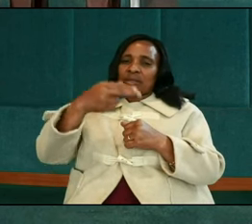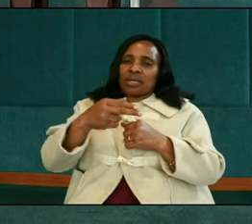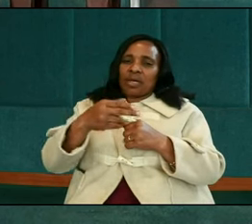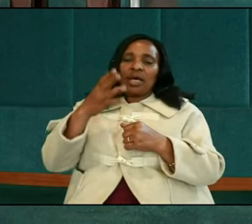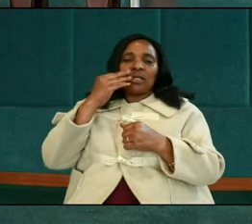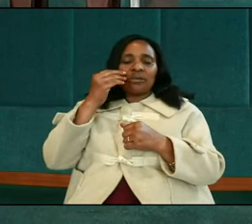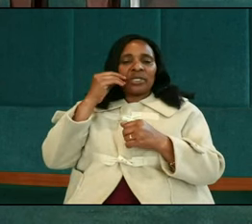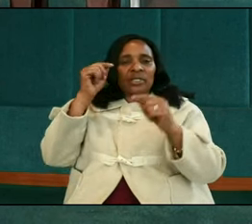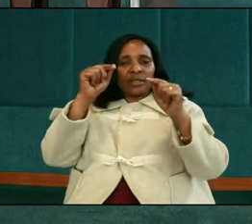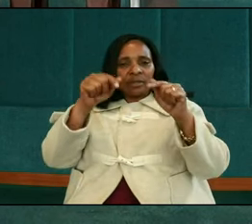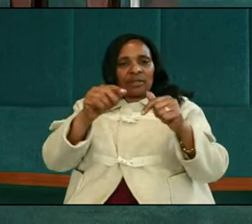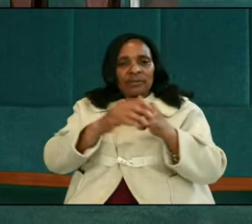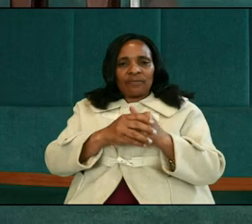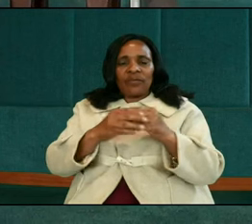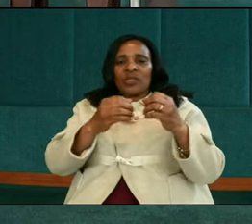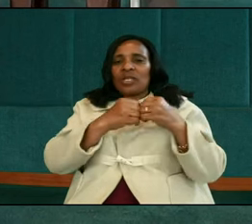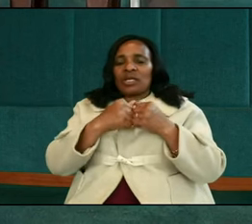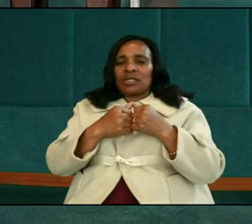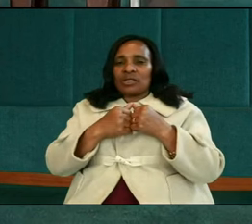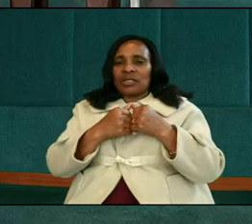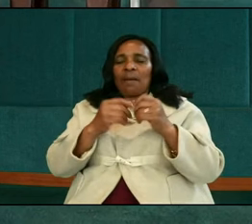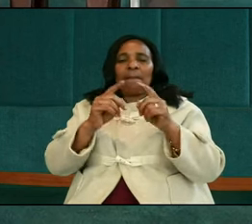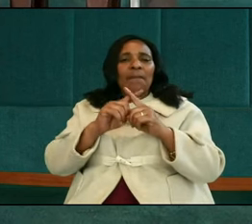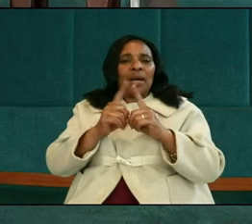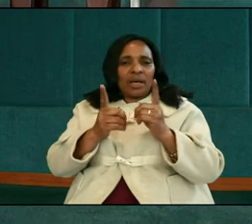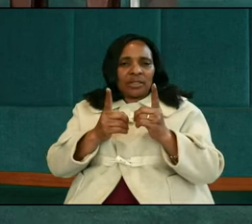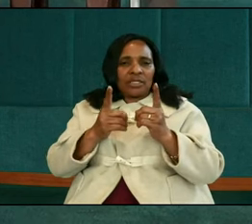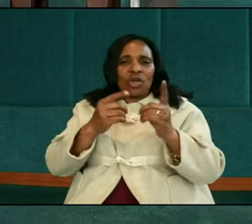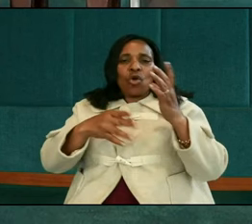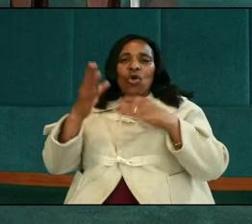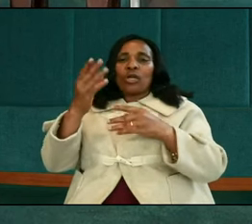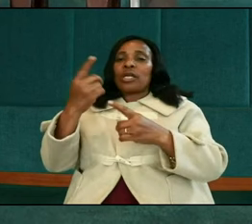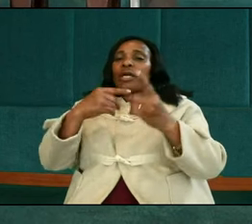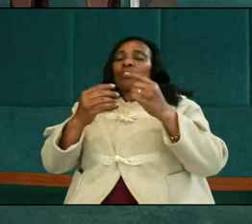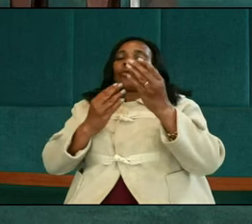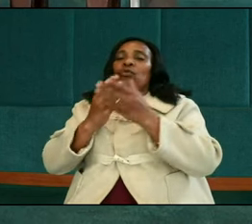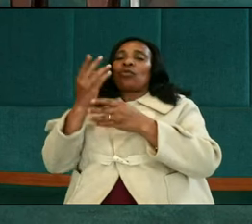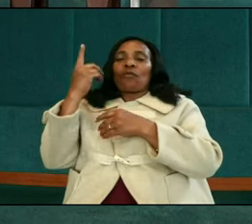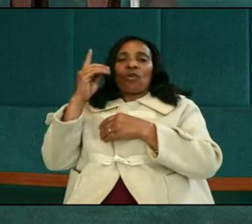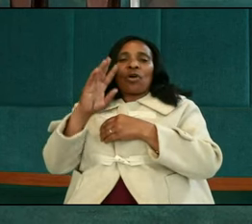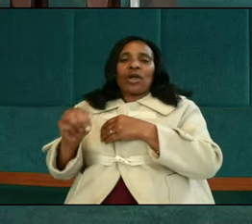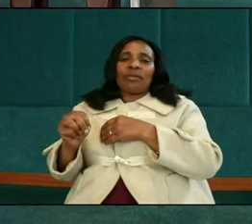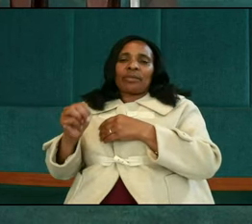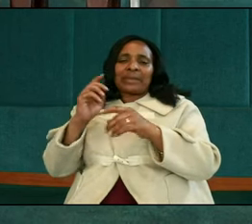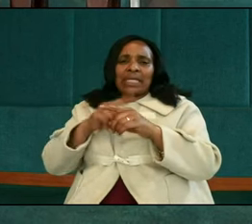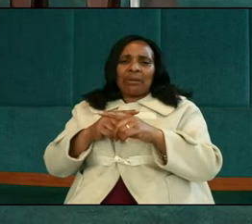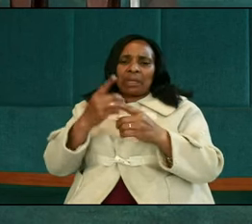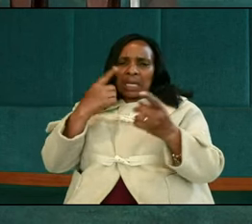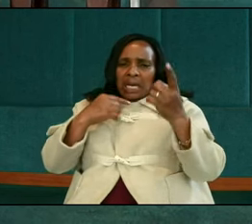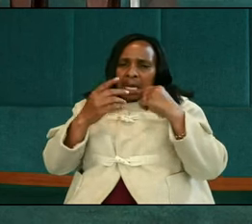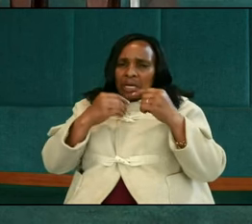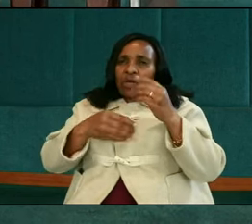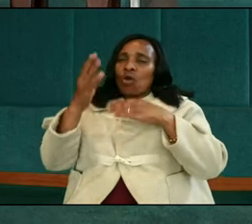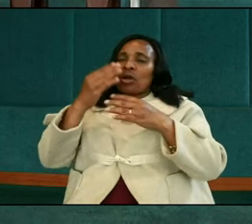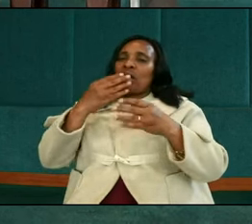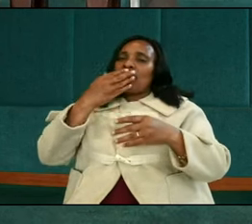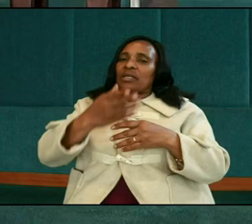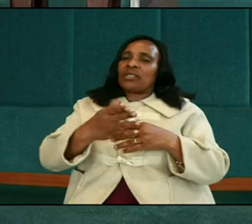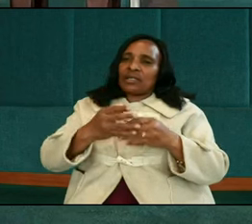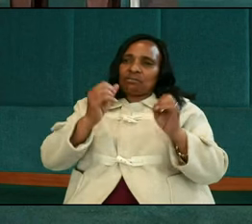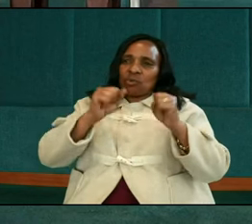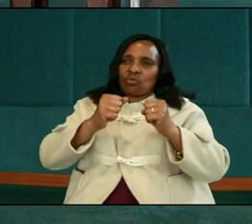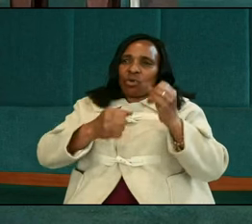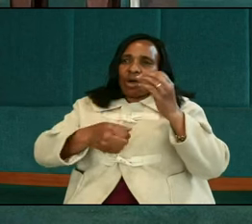this challenge, but God came through for him, and when he cried out to him, God answered him. He gave him an